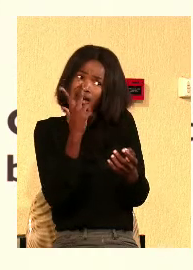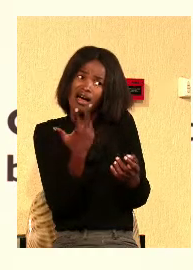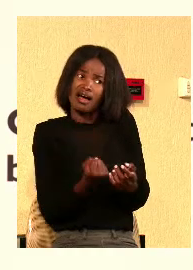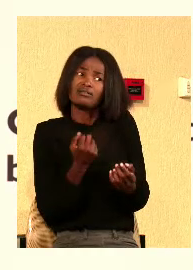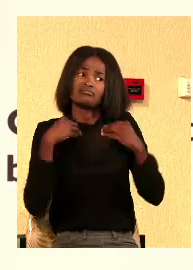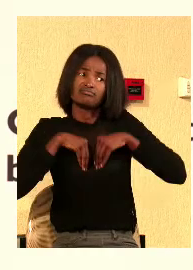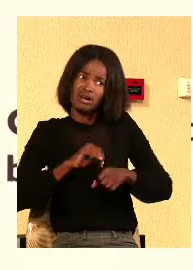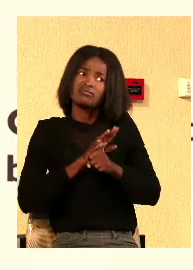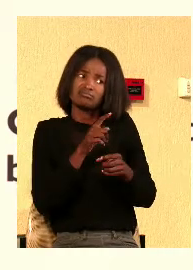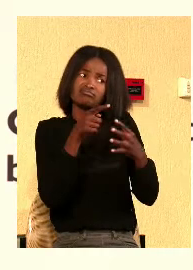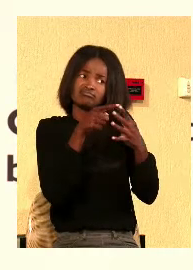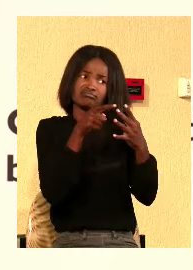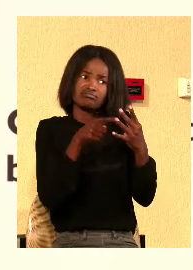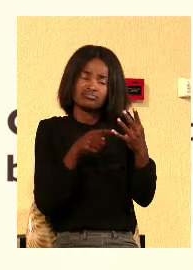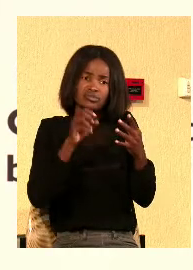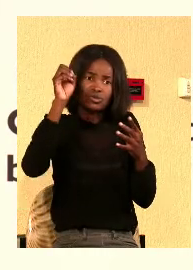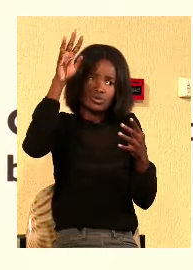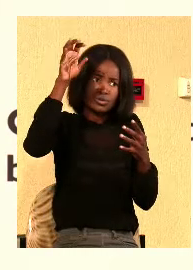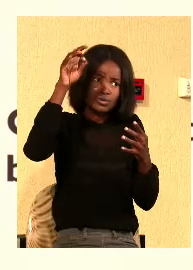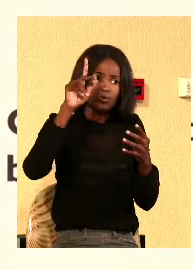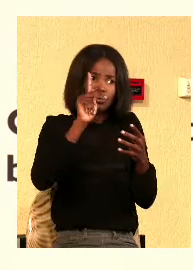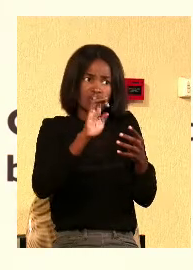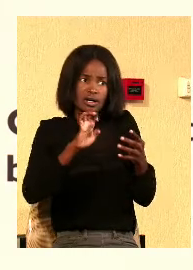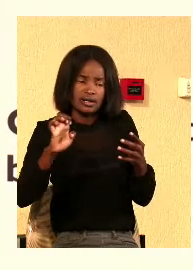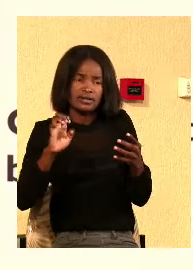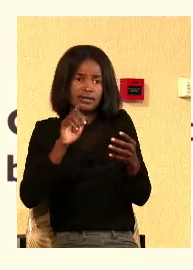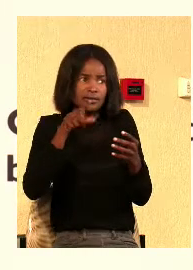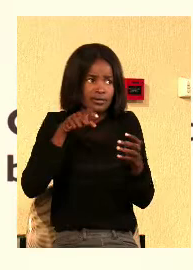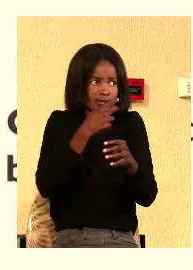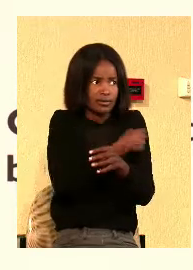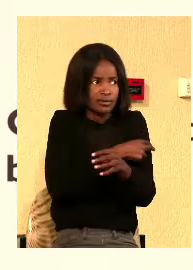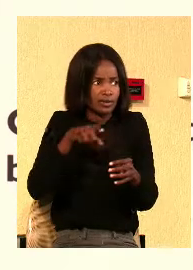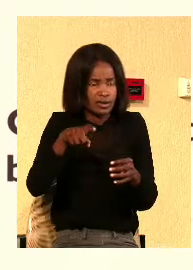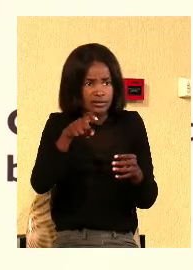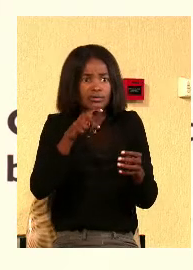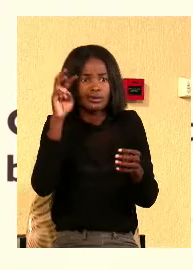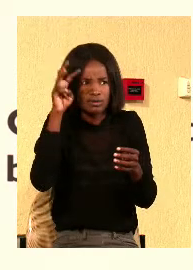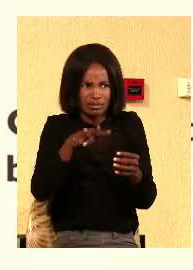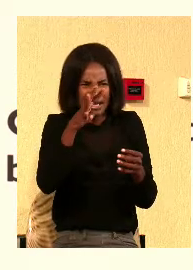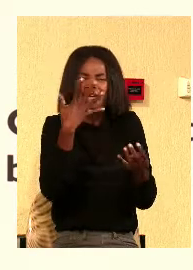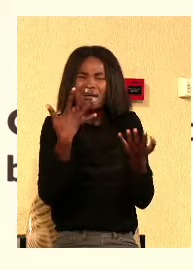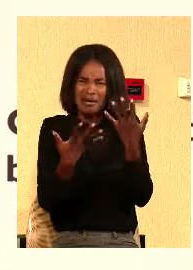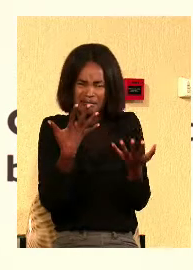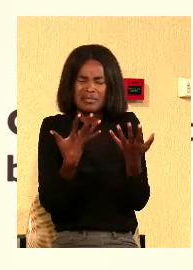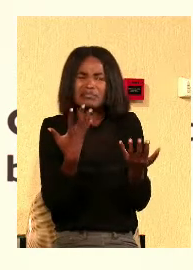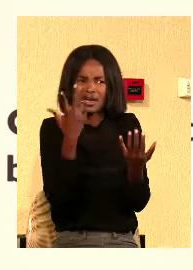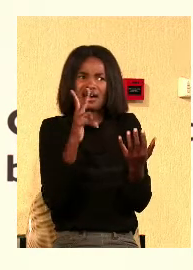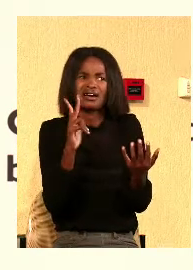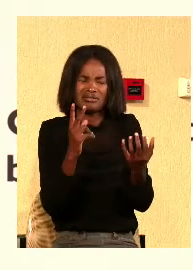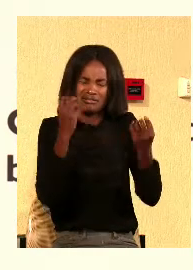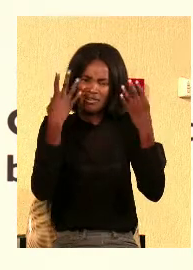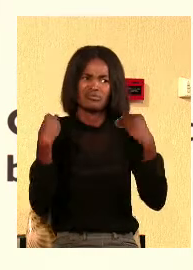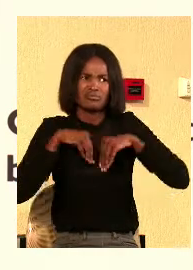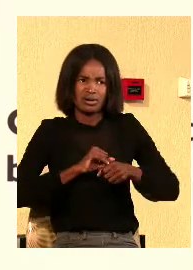them? This depends on, you know that the north is highly populated. Walvis